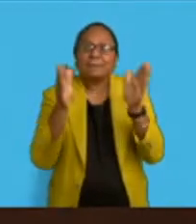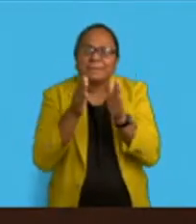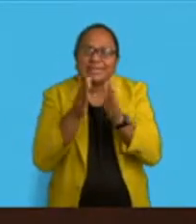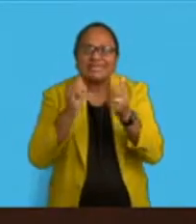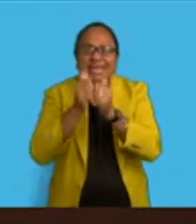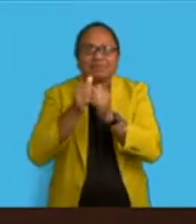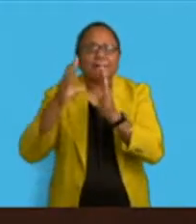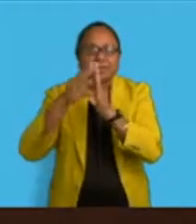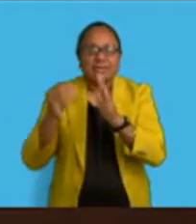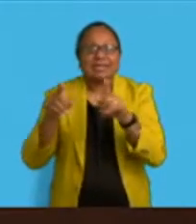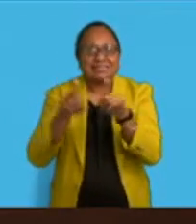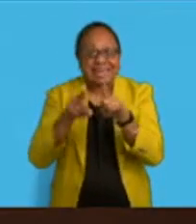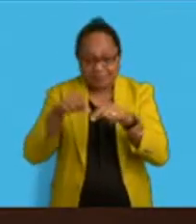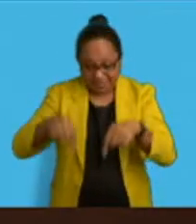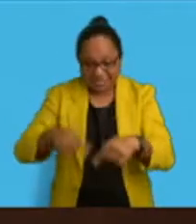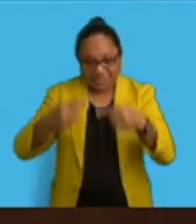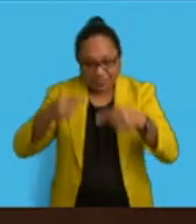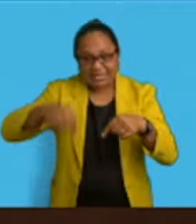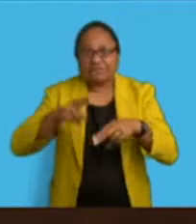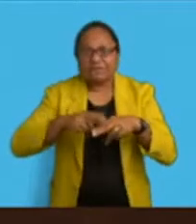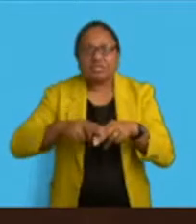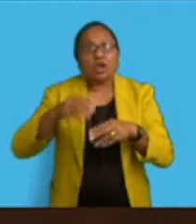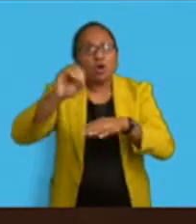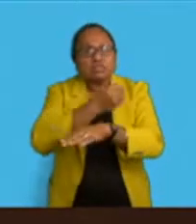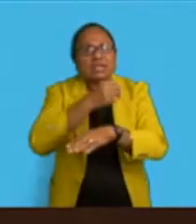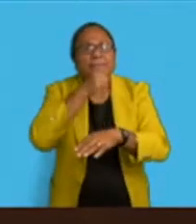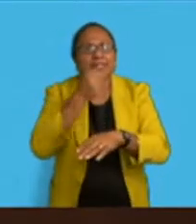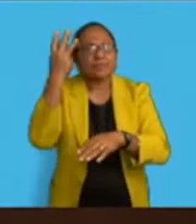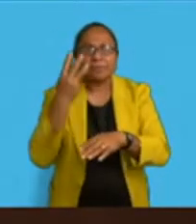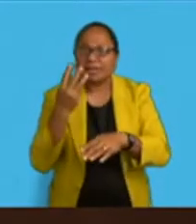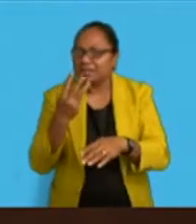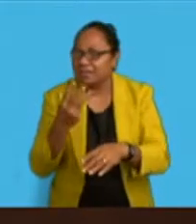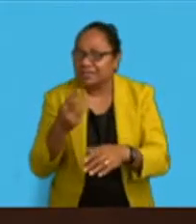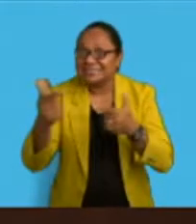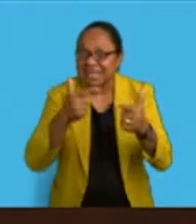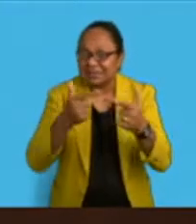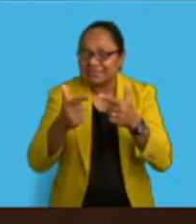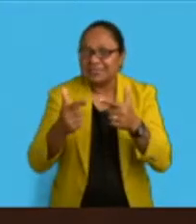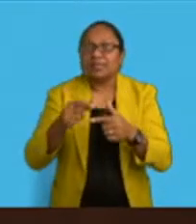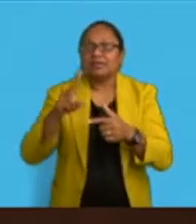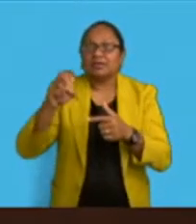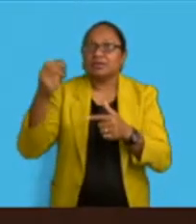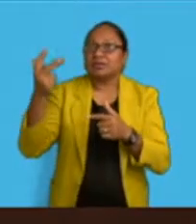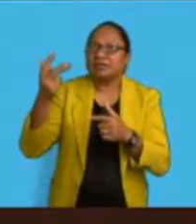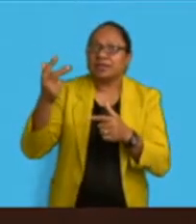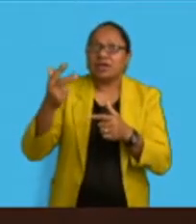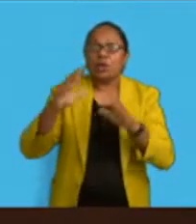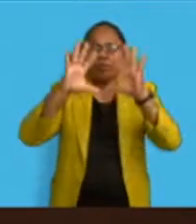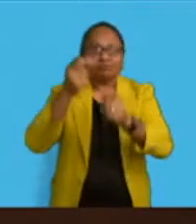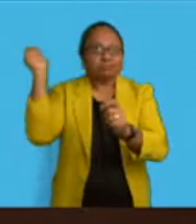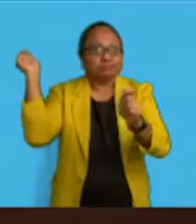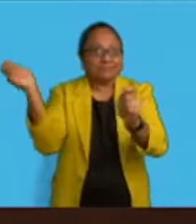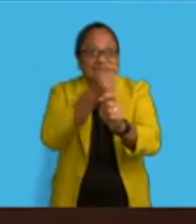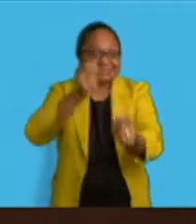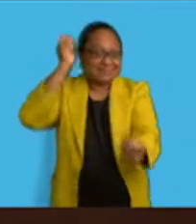host international tournaments in Fiji, including the Oceania Men's and Women's Sevens Tournament, 2017 World Cadet Table Tennis Challenge,